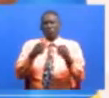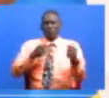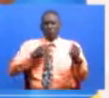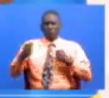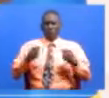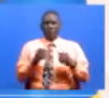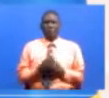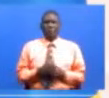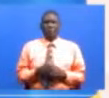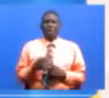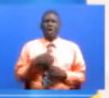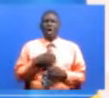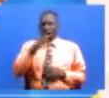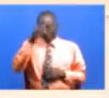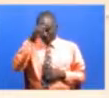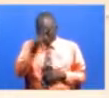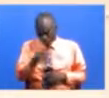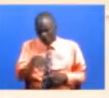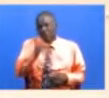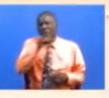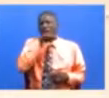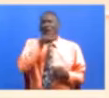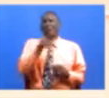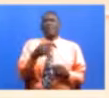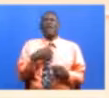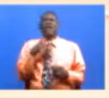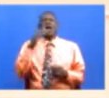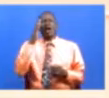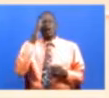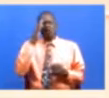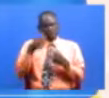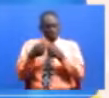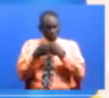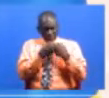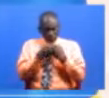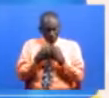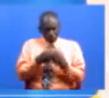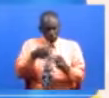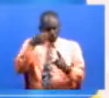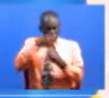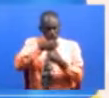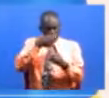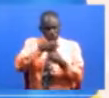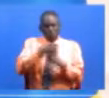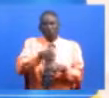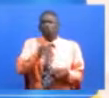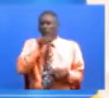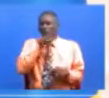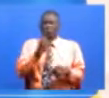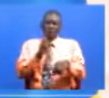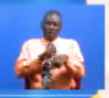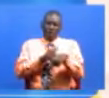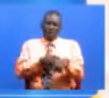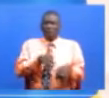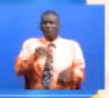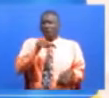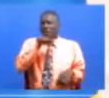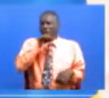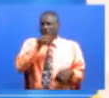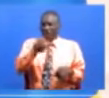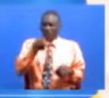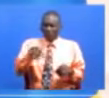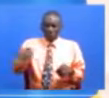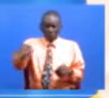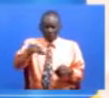I respect Raila Odinga. I know his struggles. And he was actually one time, this was